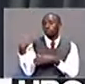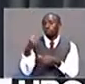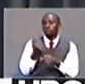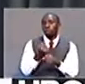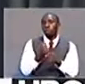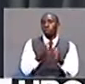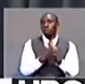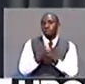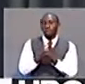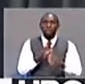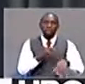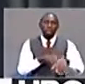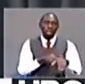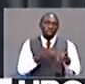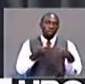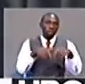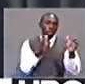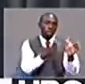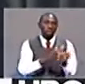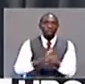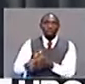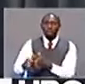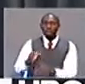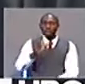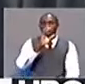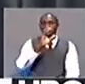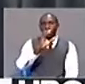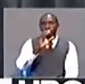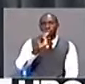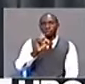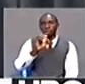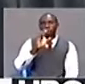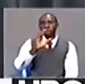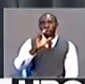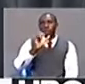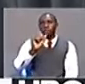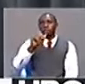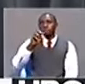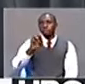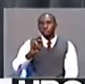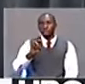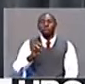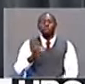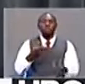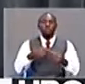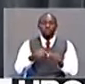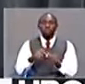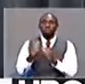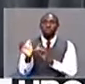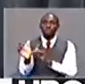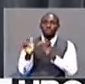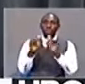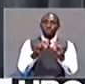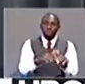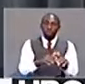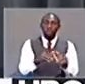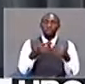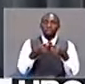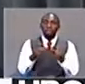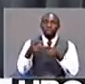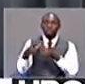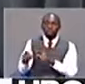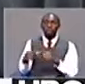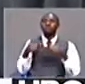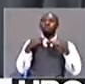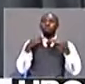were organizing SECAM, when we hosted over 400 cardinals, bishops, archbishops here